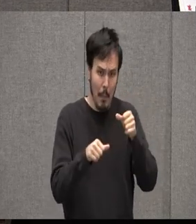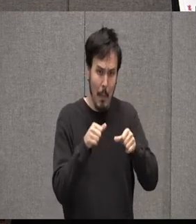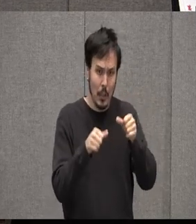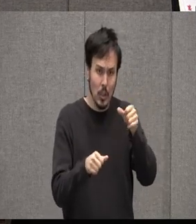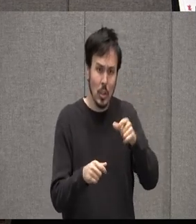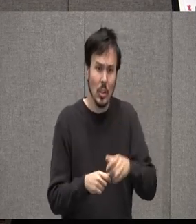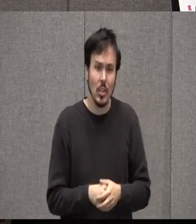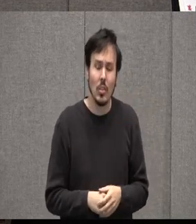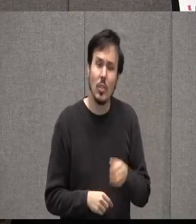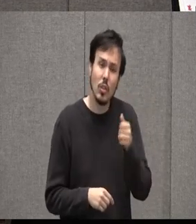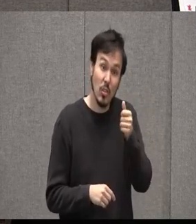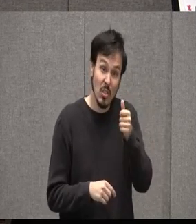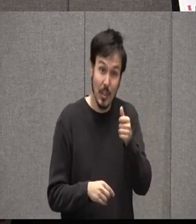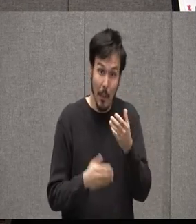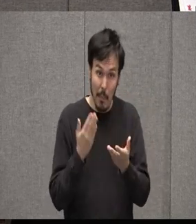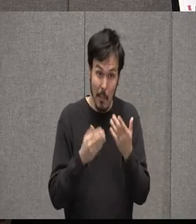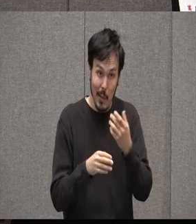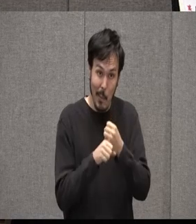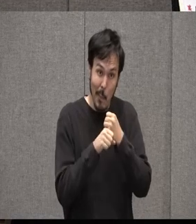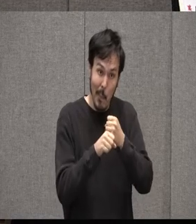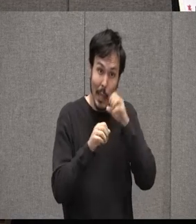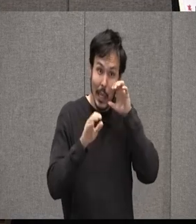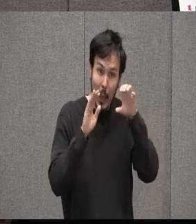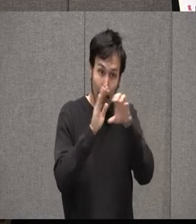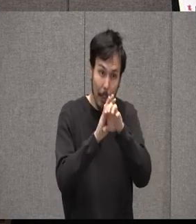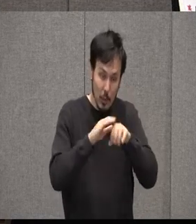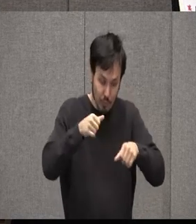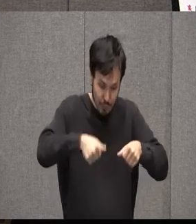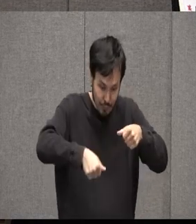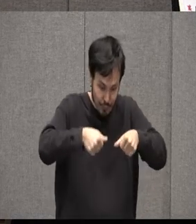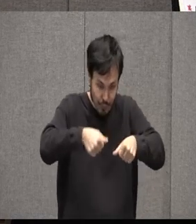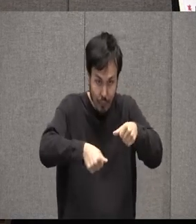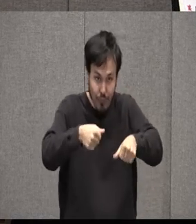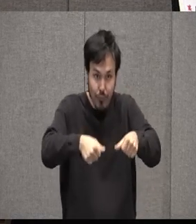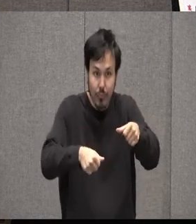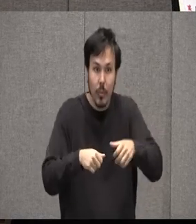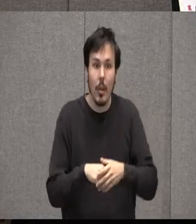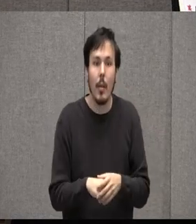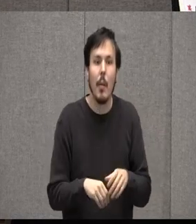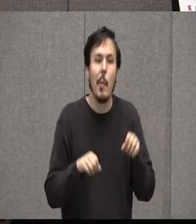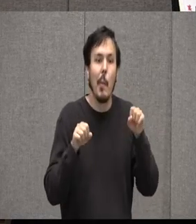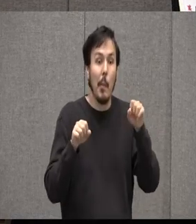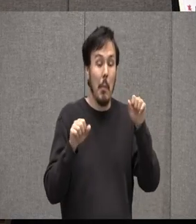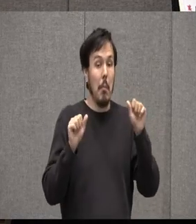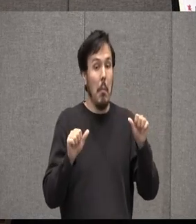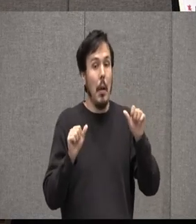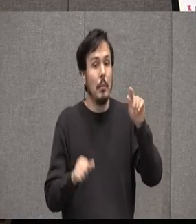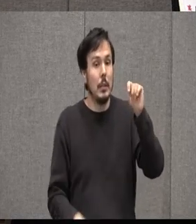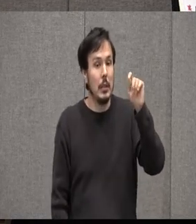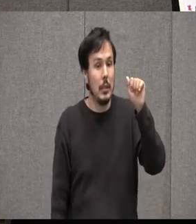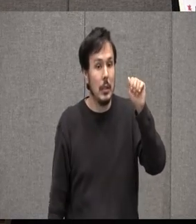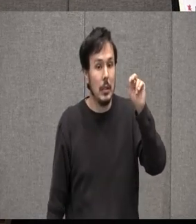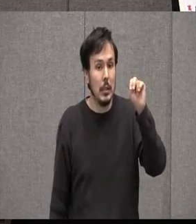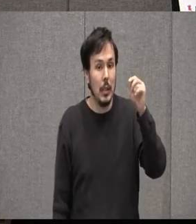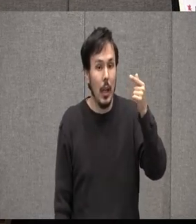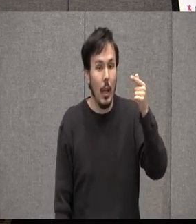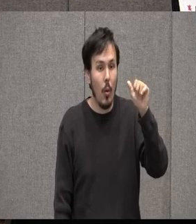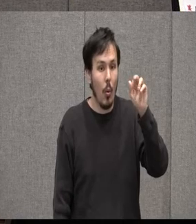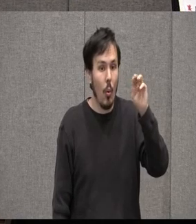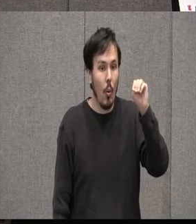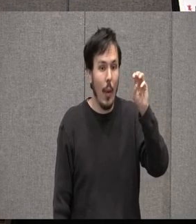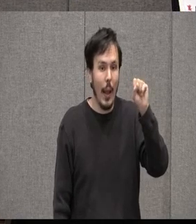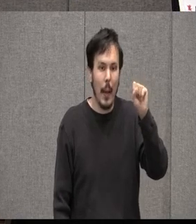you're trying to make a picture out. Maybe you've even done tangrams, which is trying to make